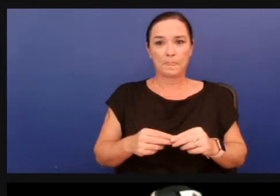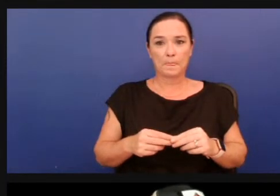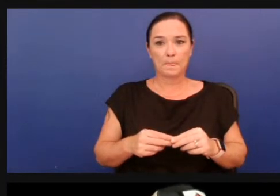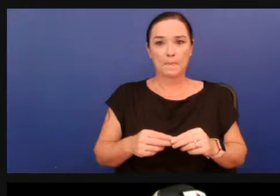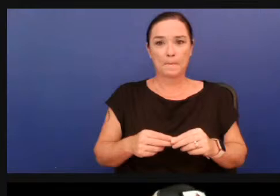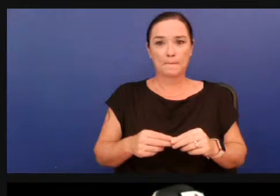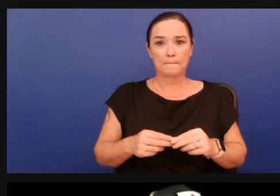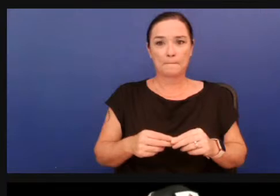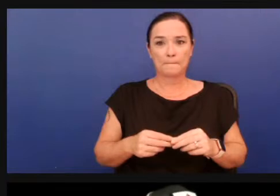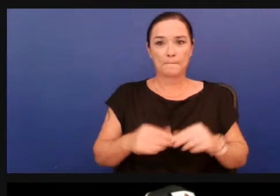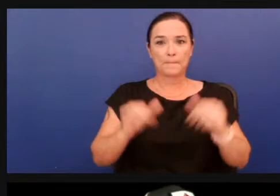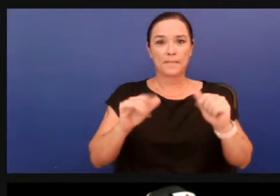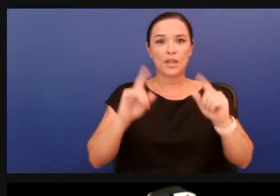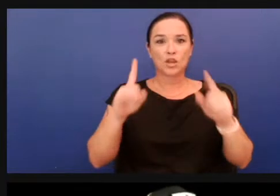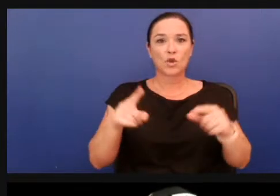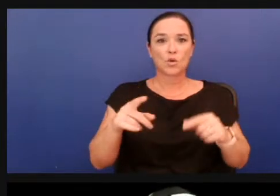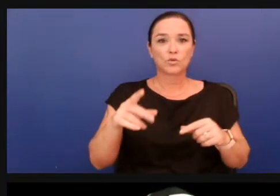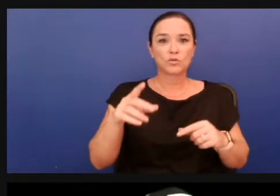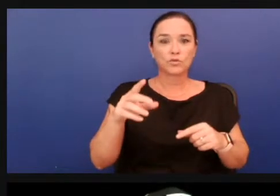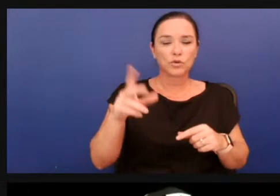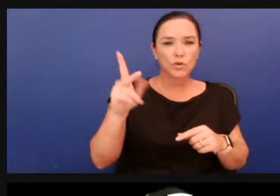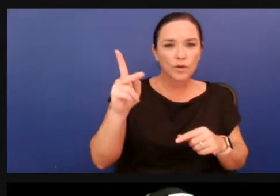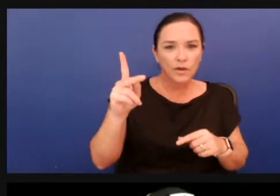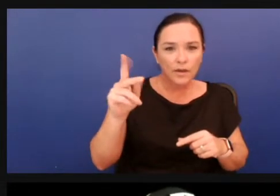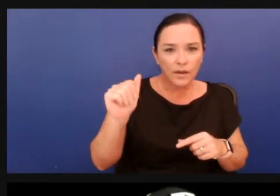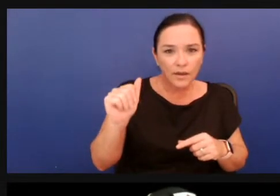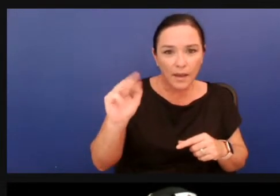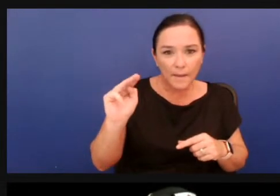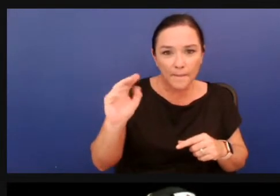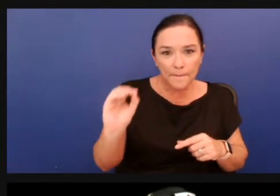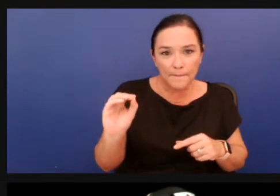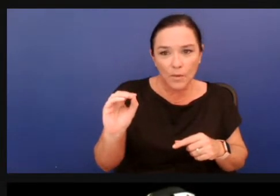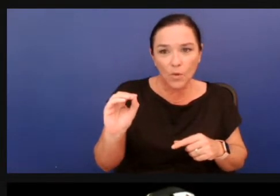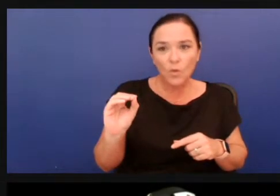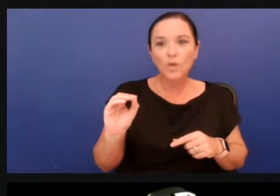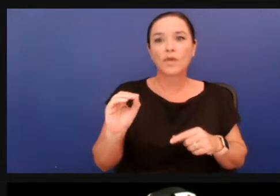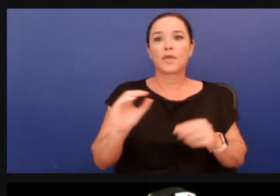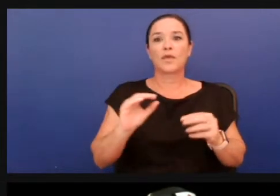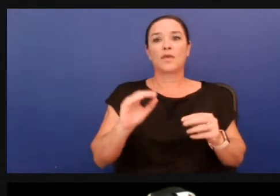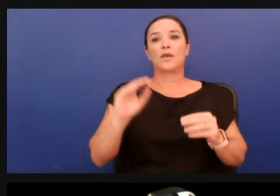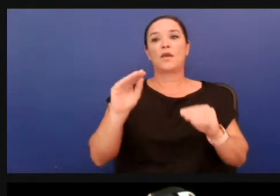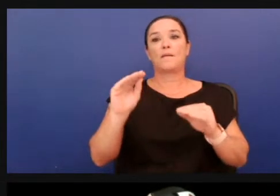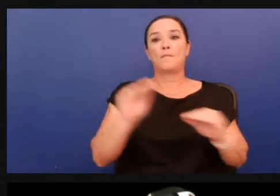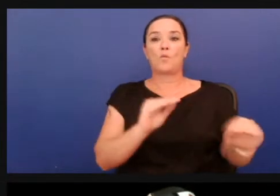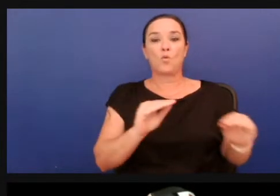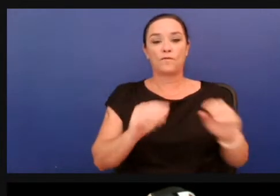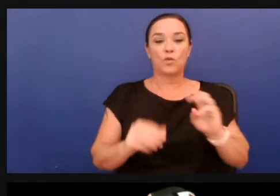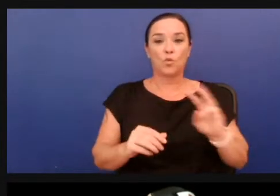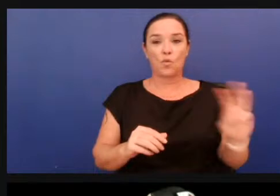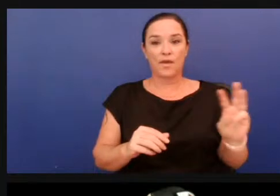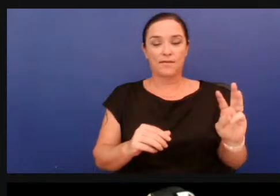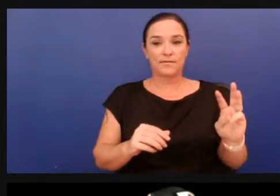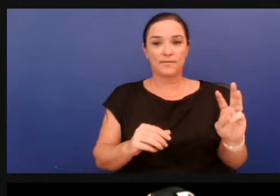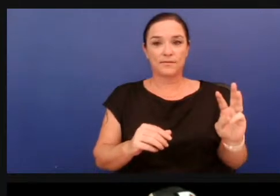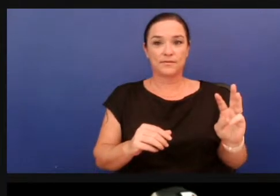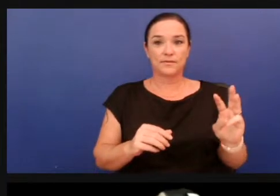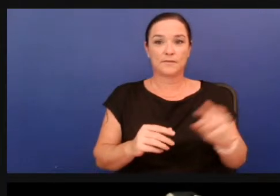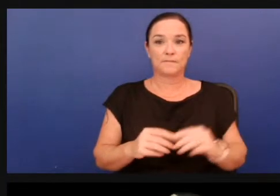to Kamoamoa. It moved, sagged back to the west when the summit